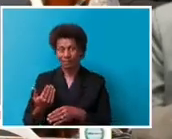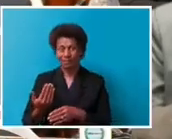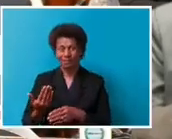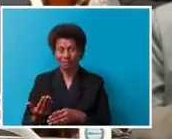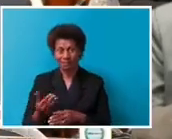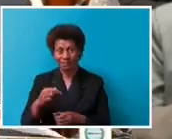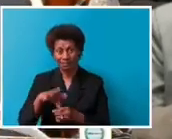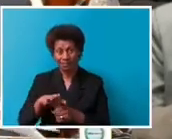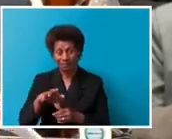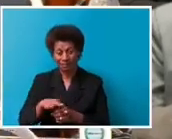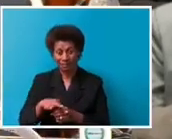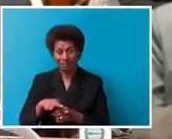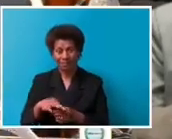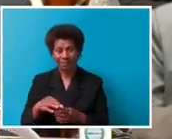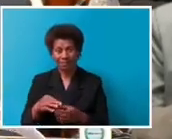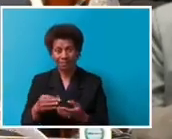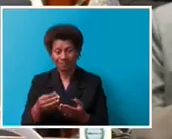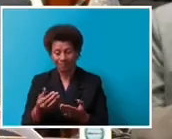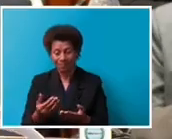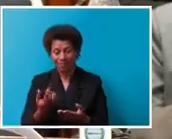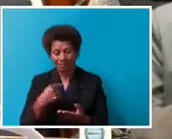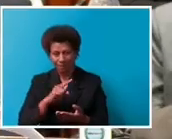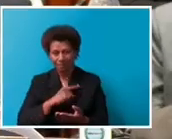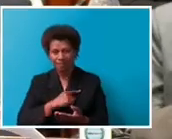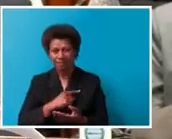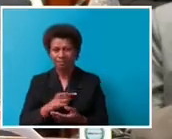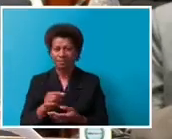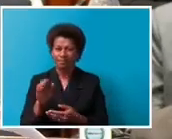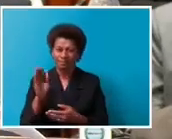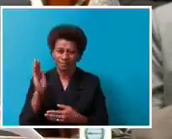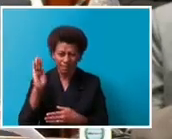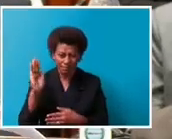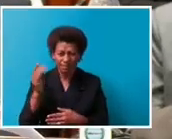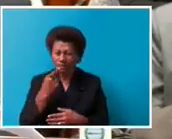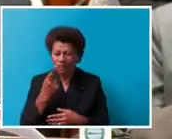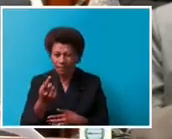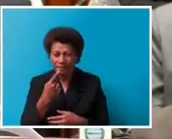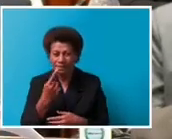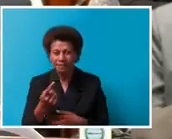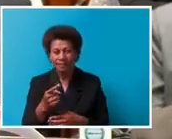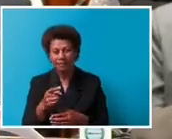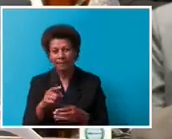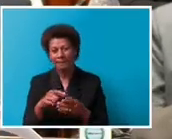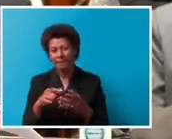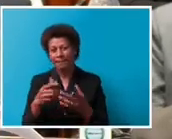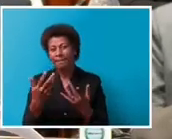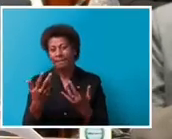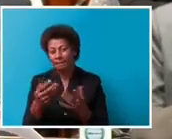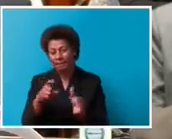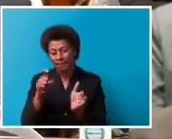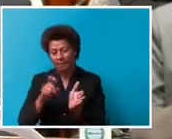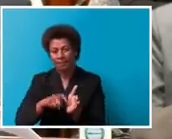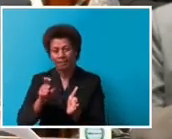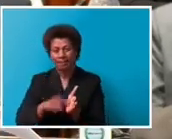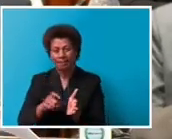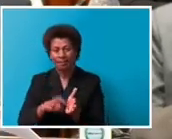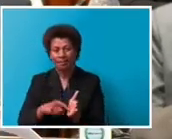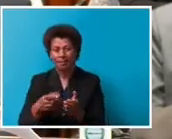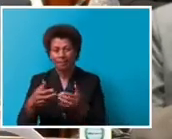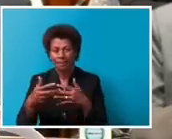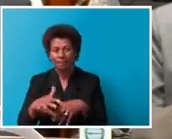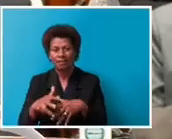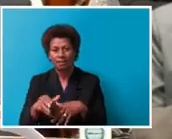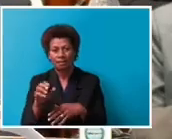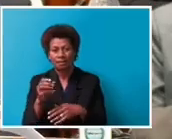opposition, we had raised constantly about the issue of public debt, which reached nearly 10